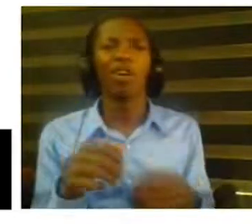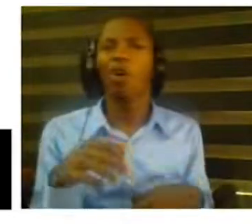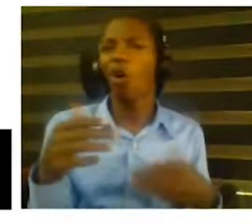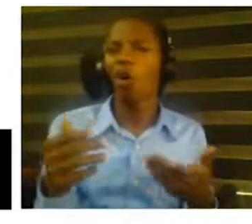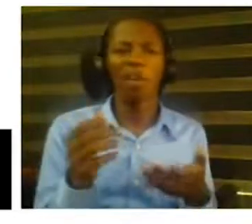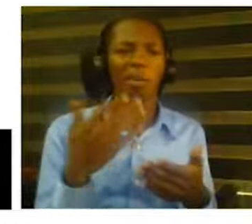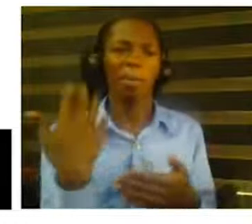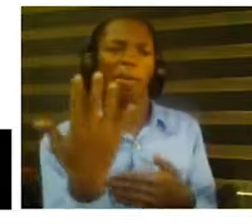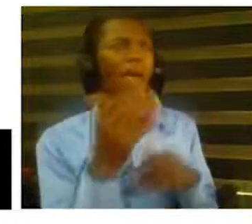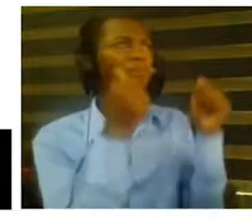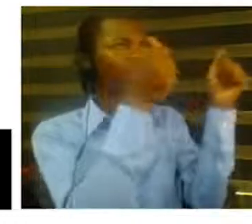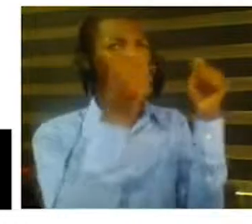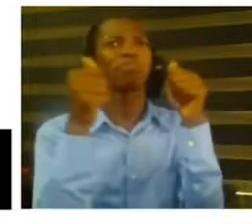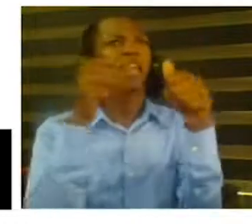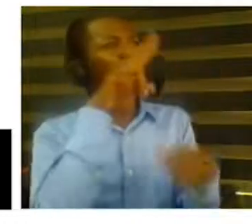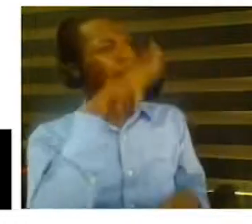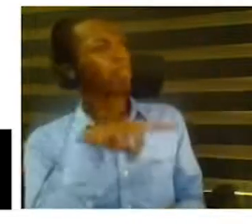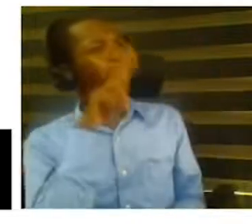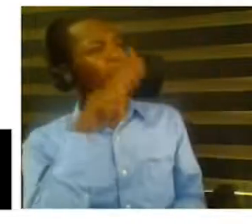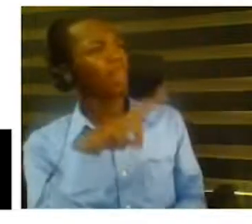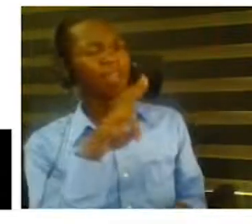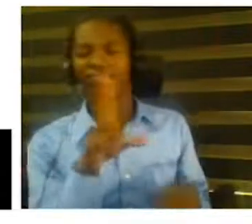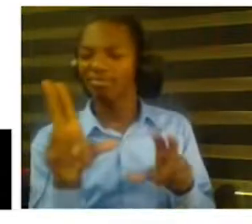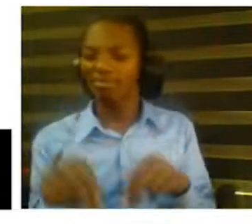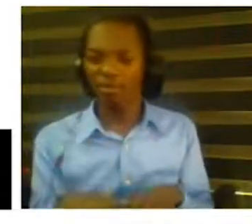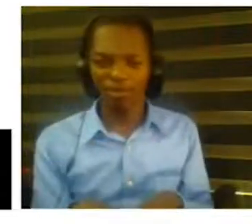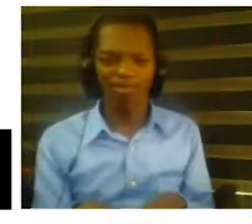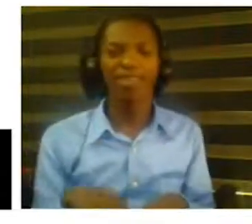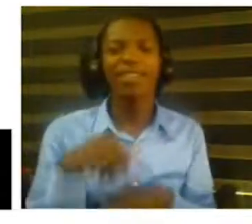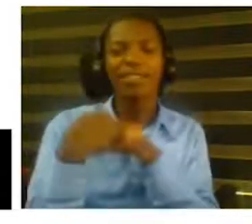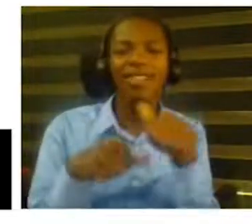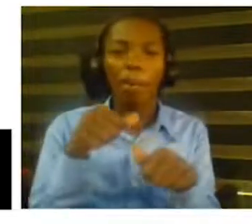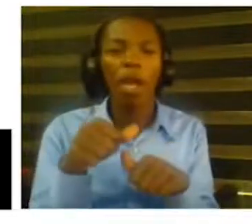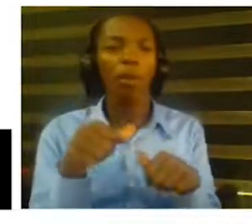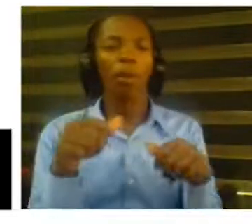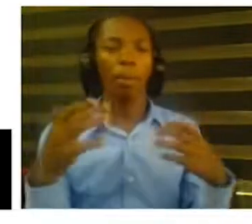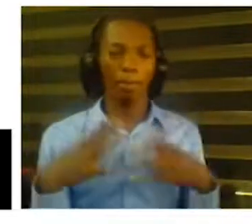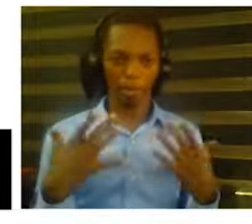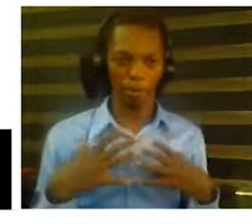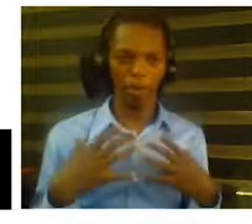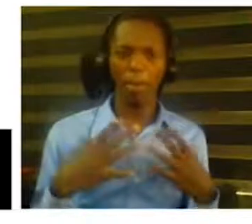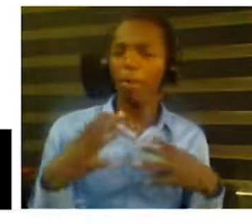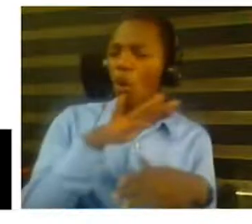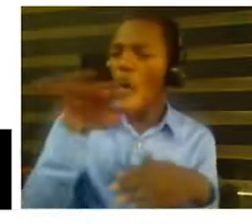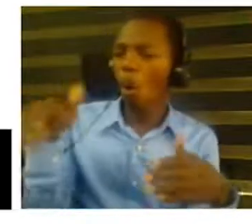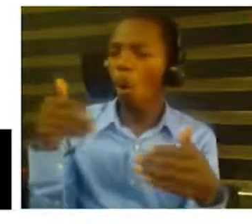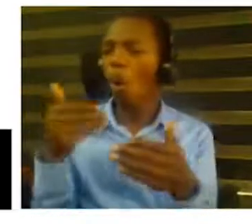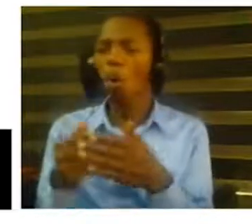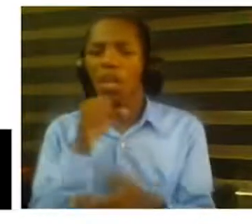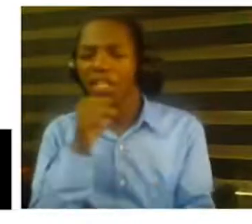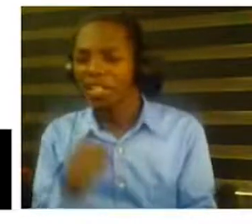about people. People in all their diversity, people of all ages, abilities,